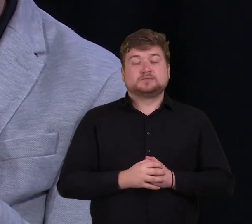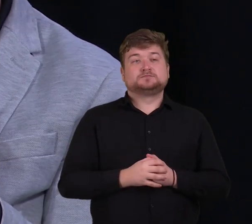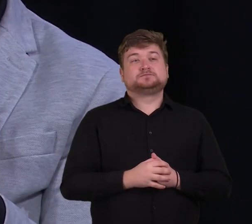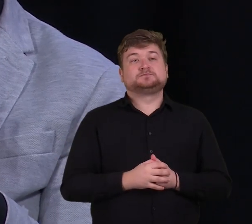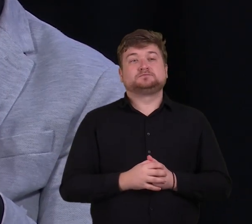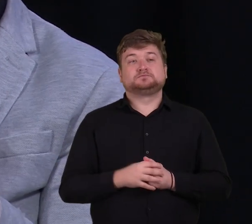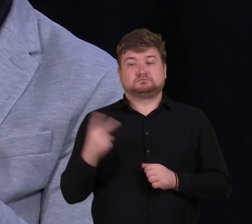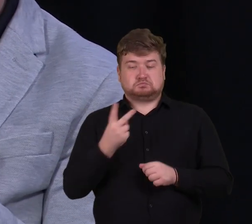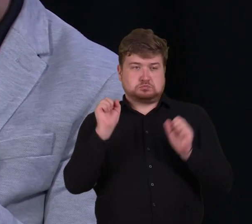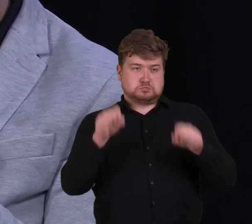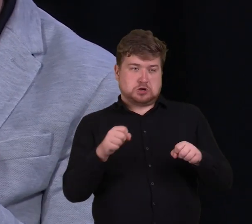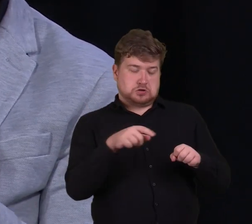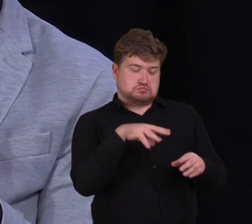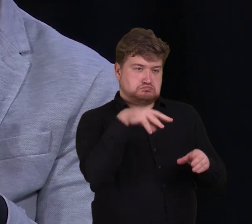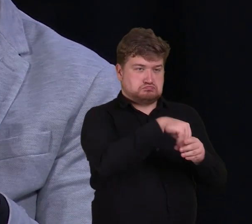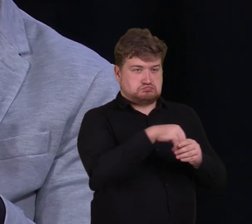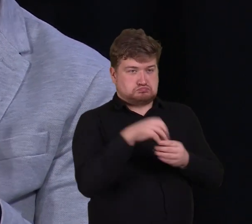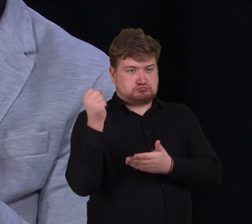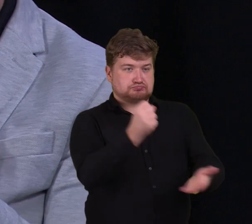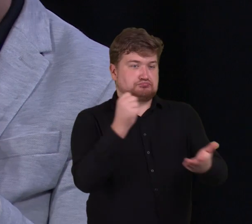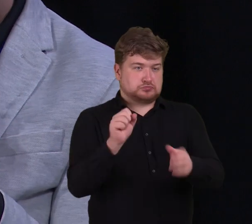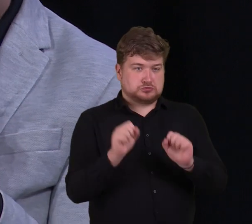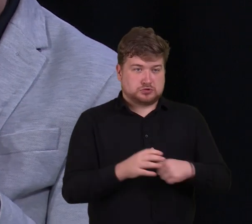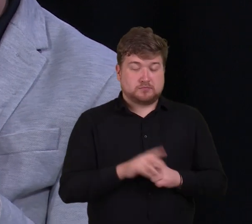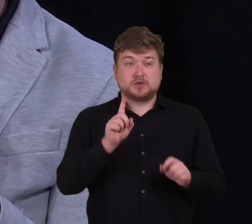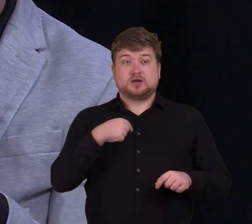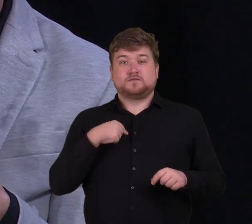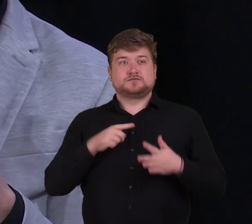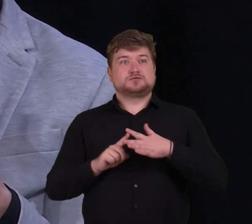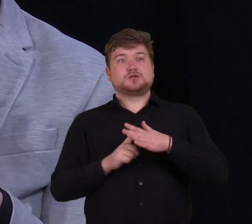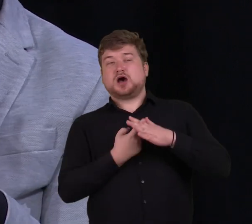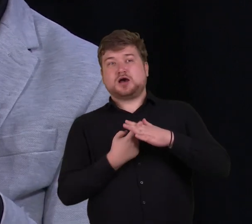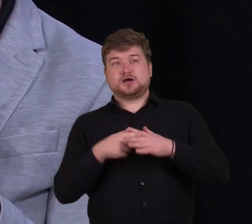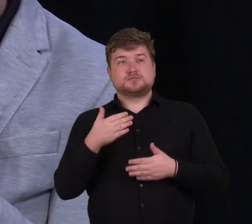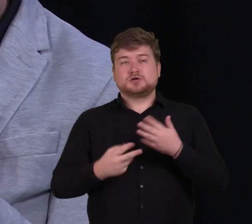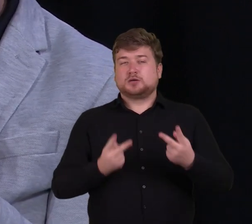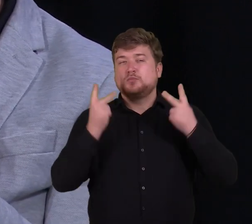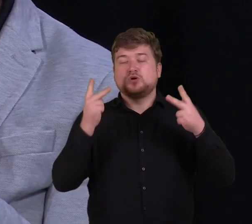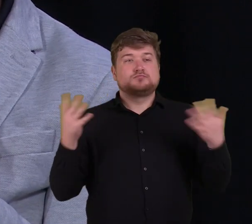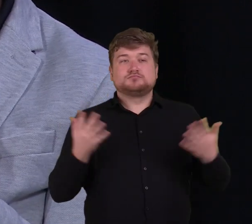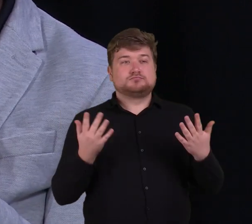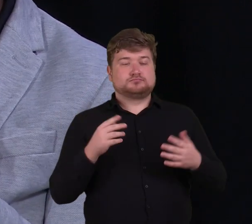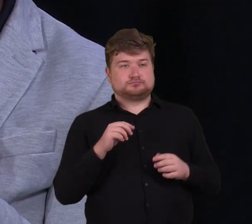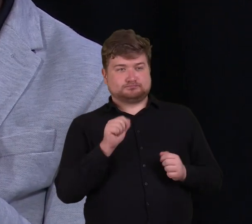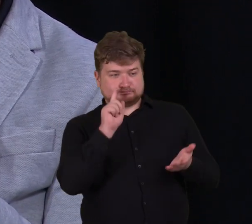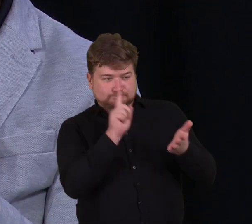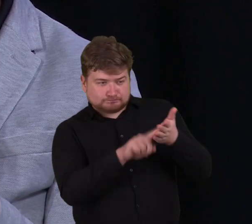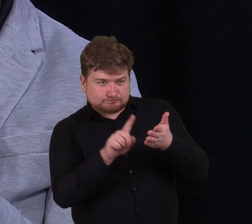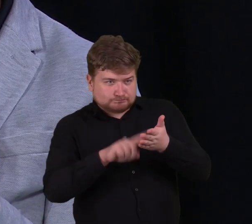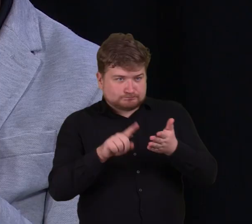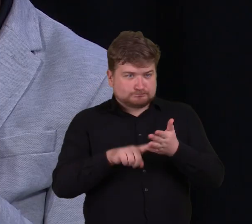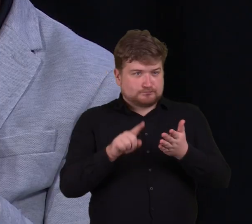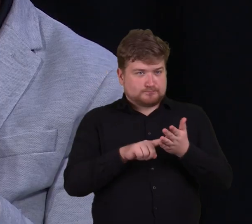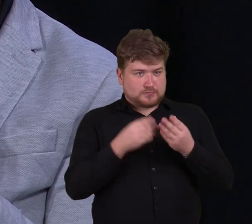very beginning when we were talking about methodology at the Ministry for Region Development to